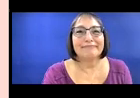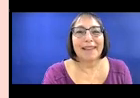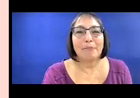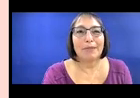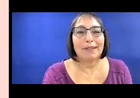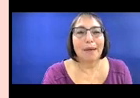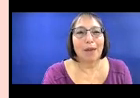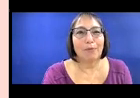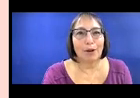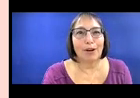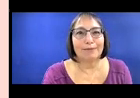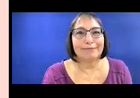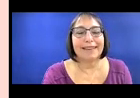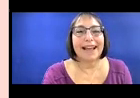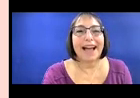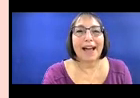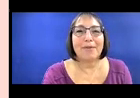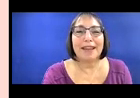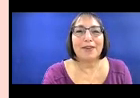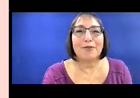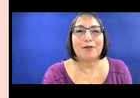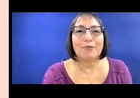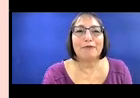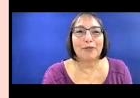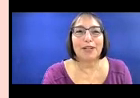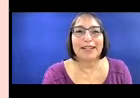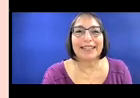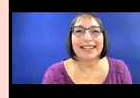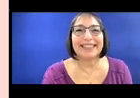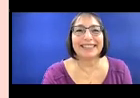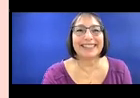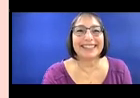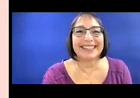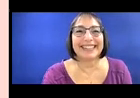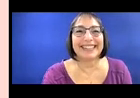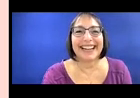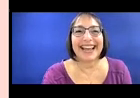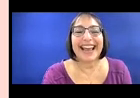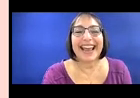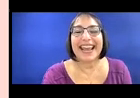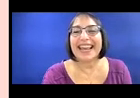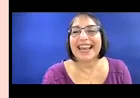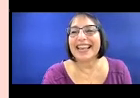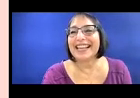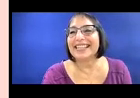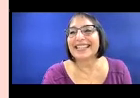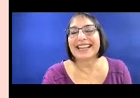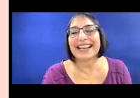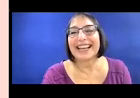So, building that better burger, I would say the new and improved version is